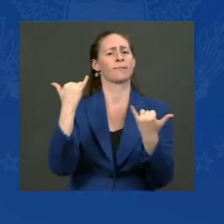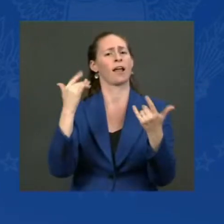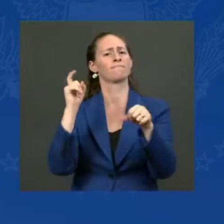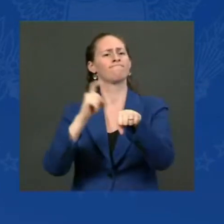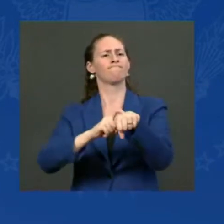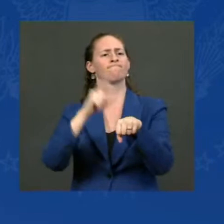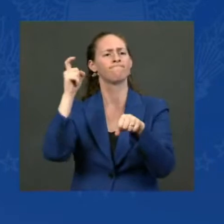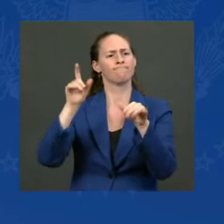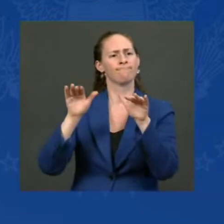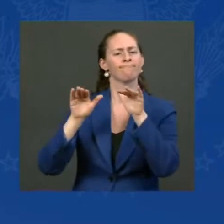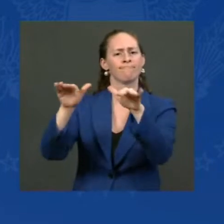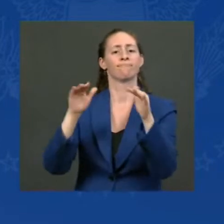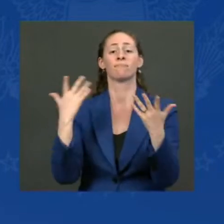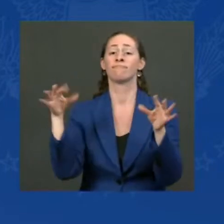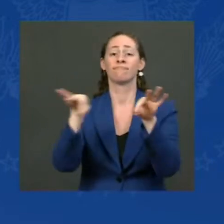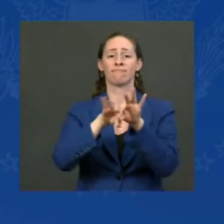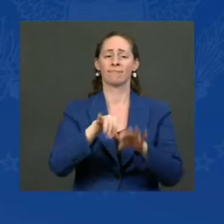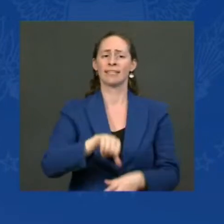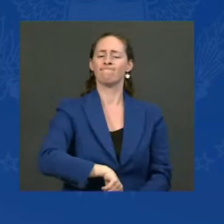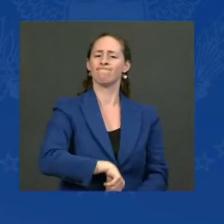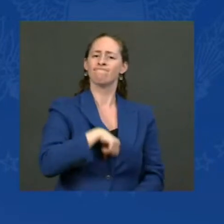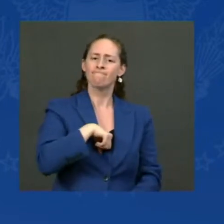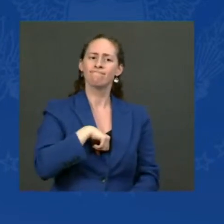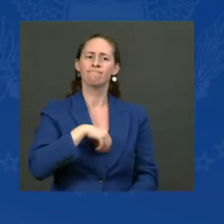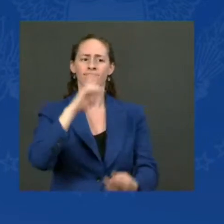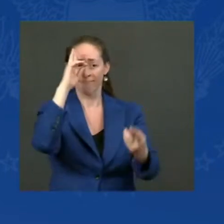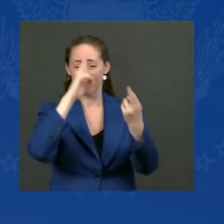dignity, simple dignity.